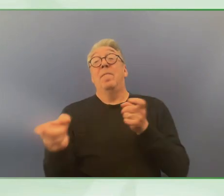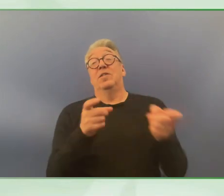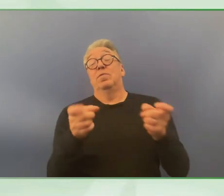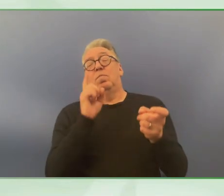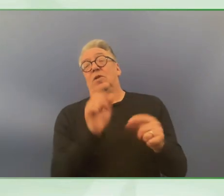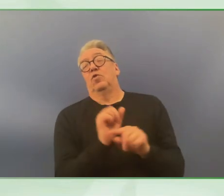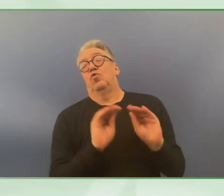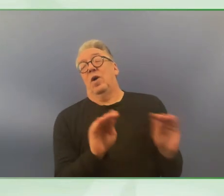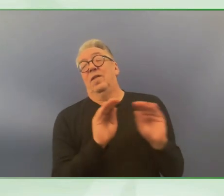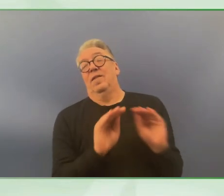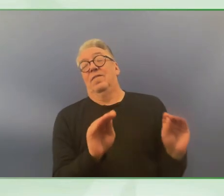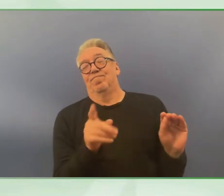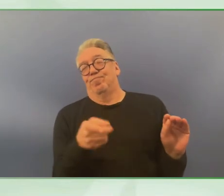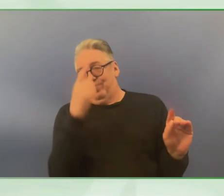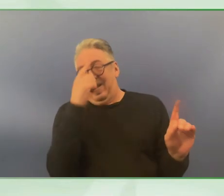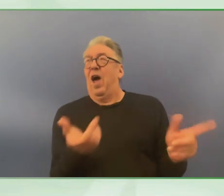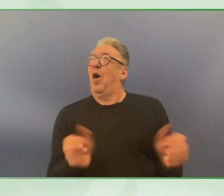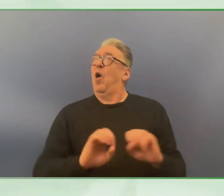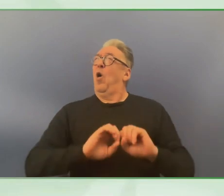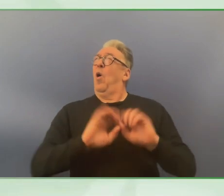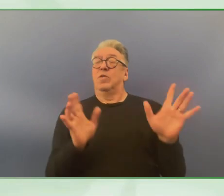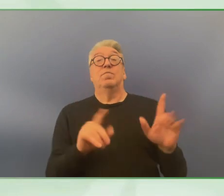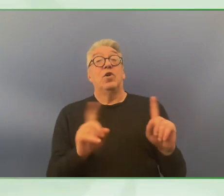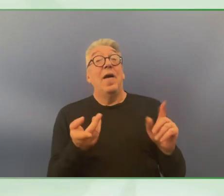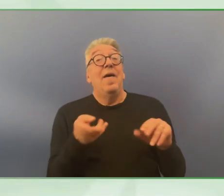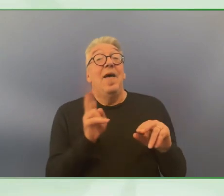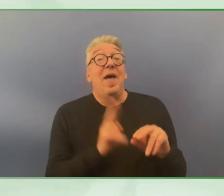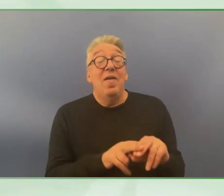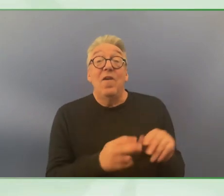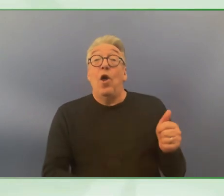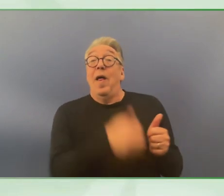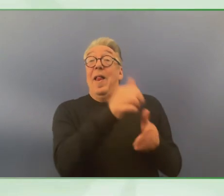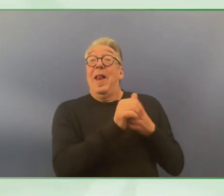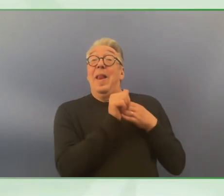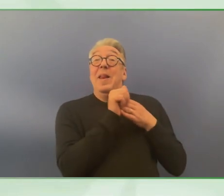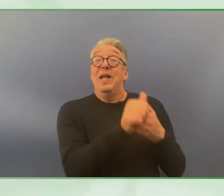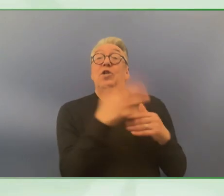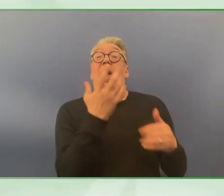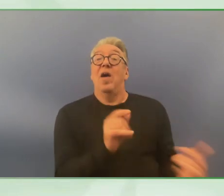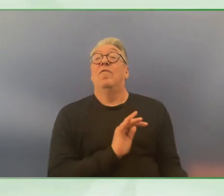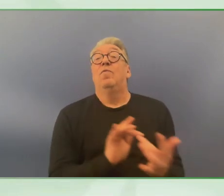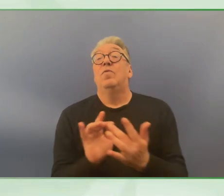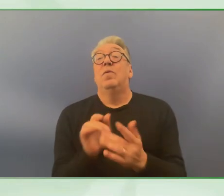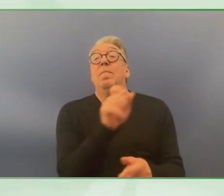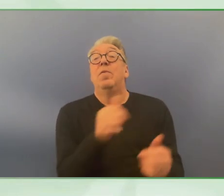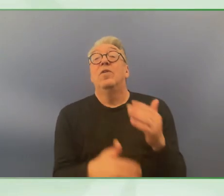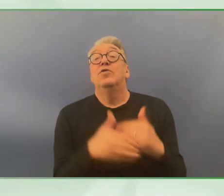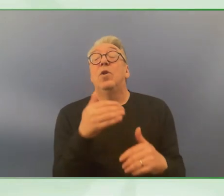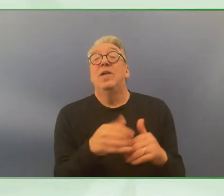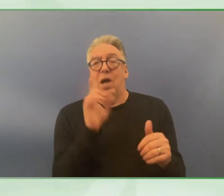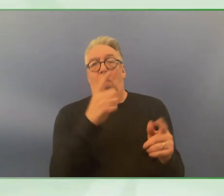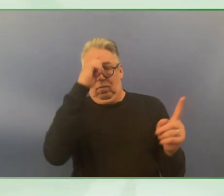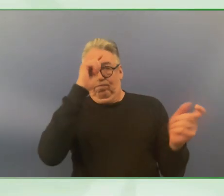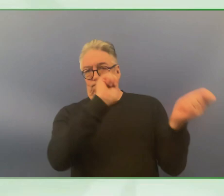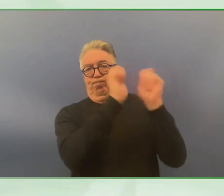the awareness is there, if the contact with people with disabilities is there, it's a completely different picture. Also